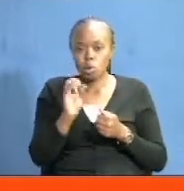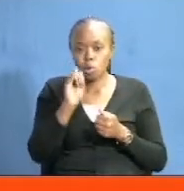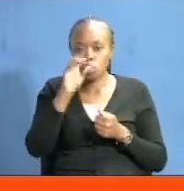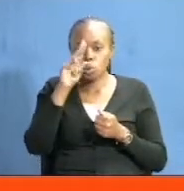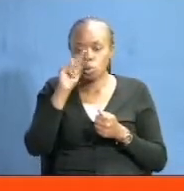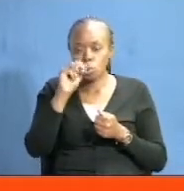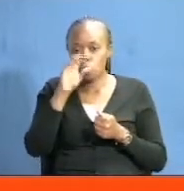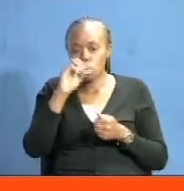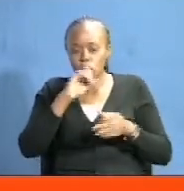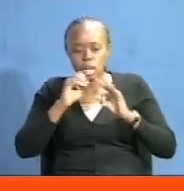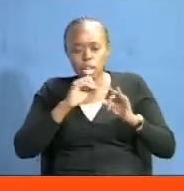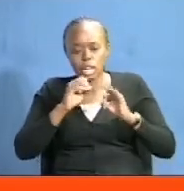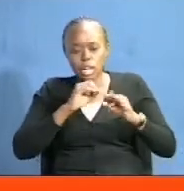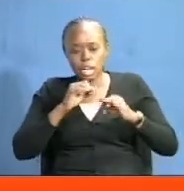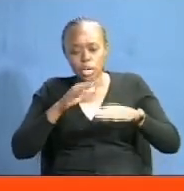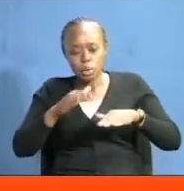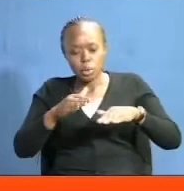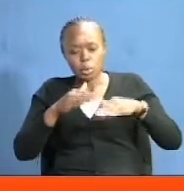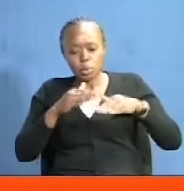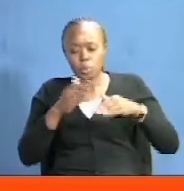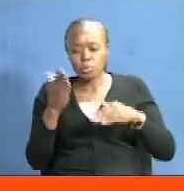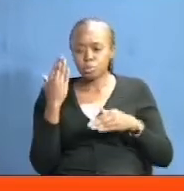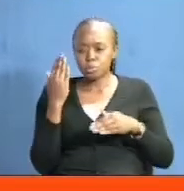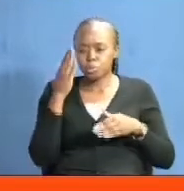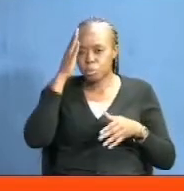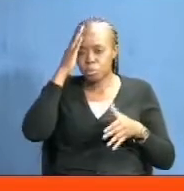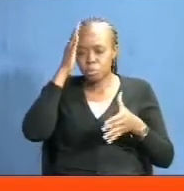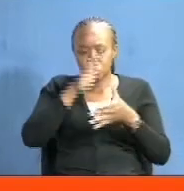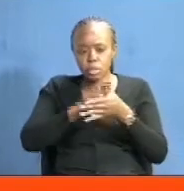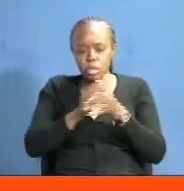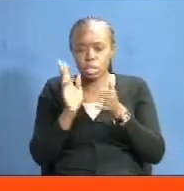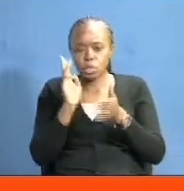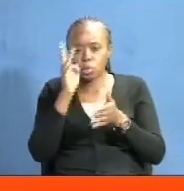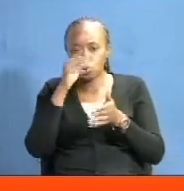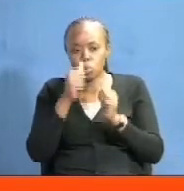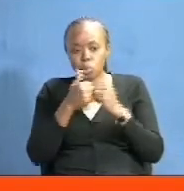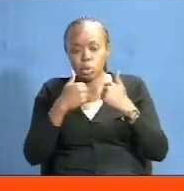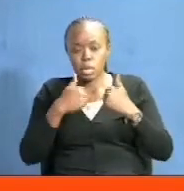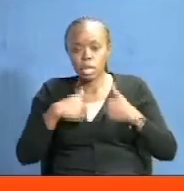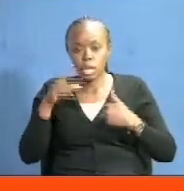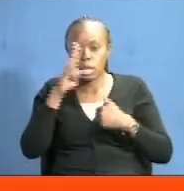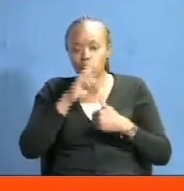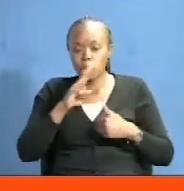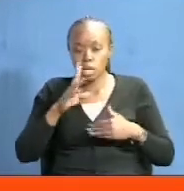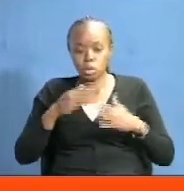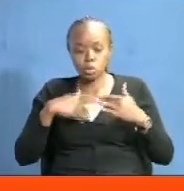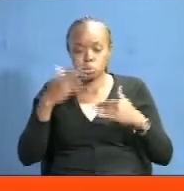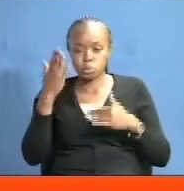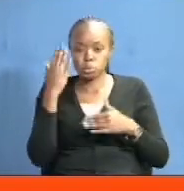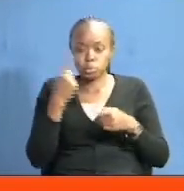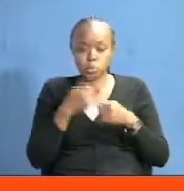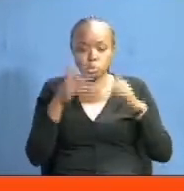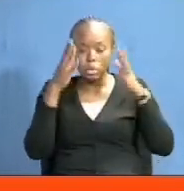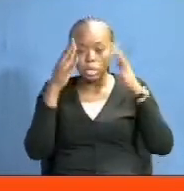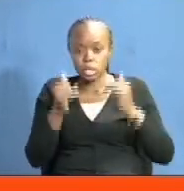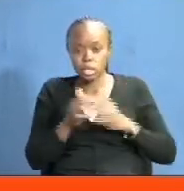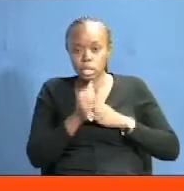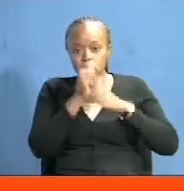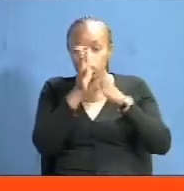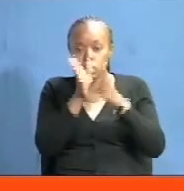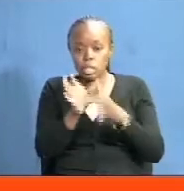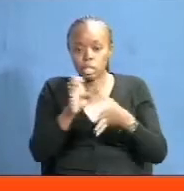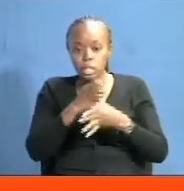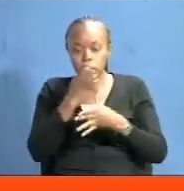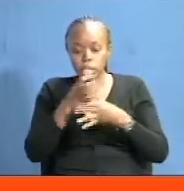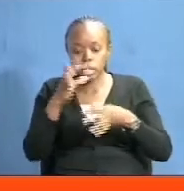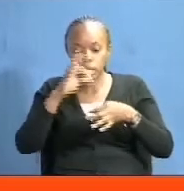the Universities Amendment Act, I believe that will bring back the vibrancy we used to have. But the current crop of leaders, even those elected under